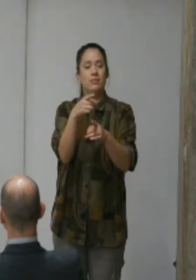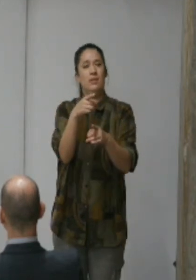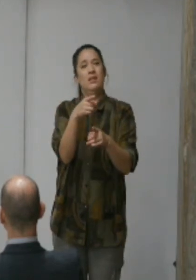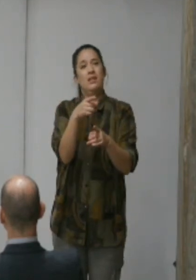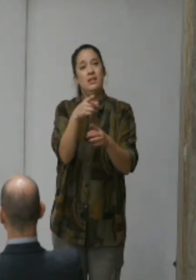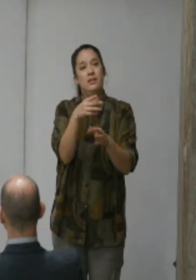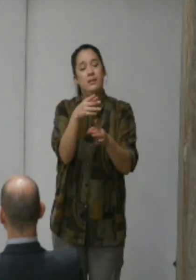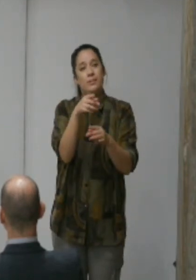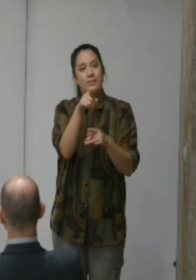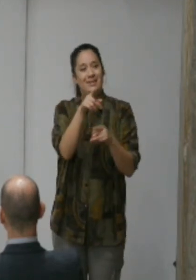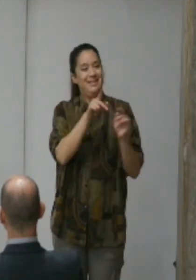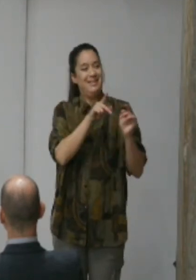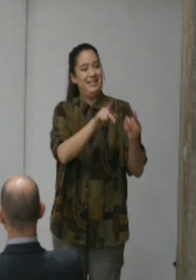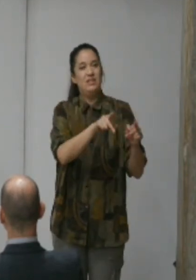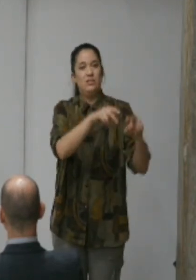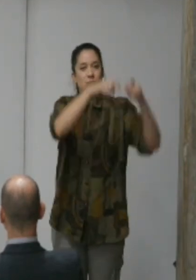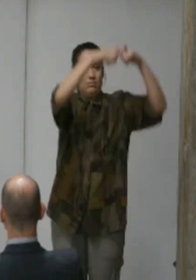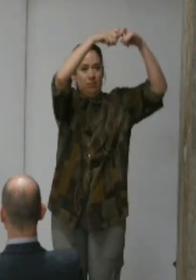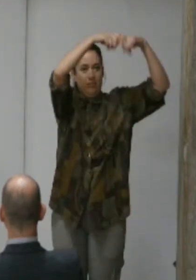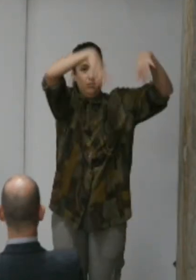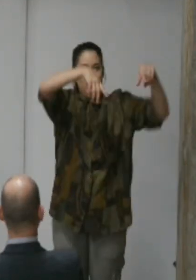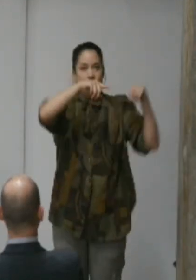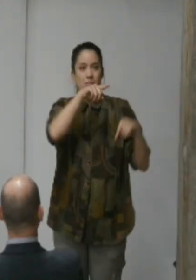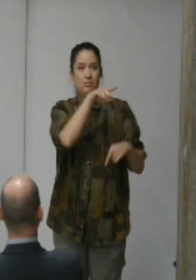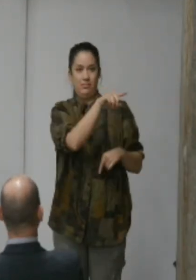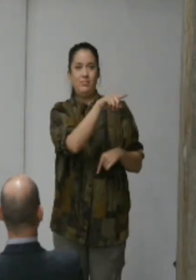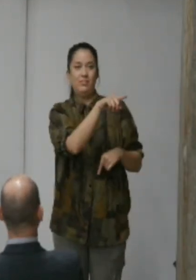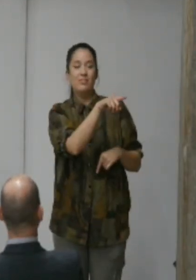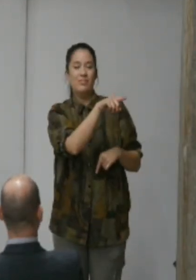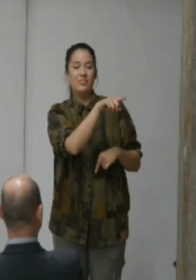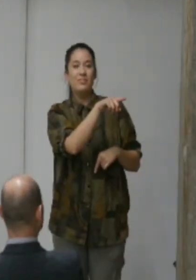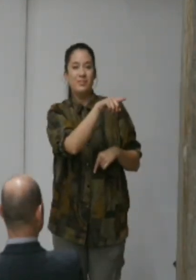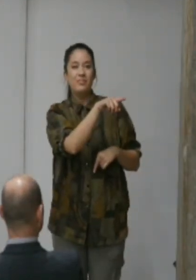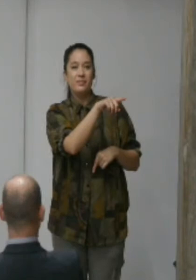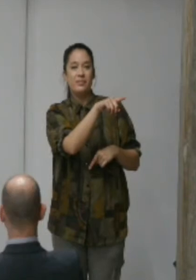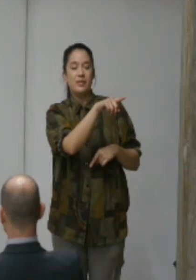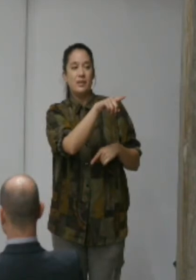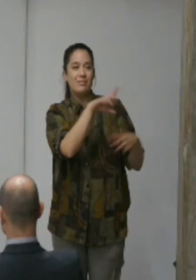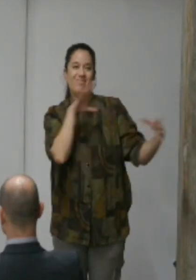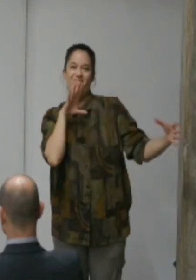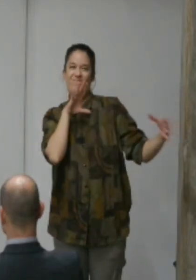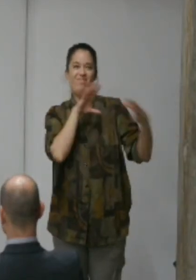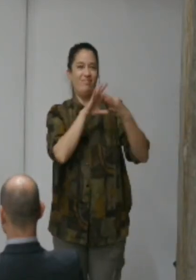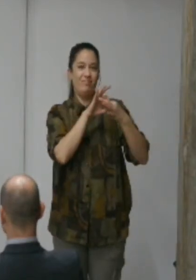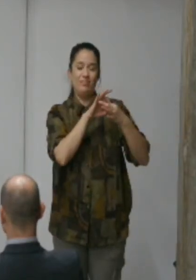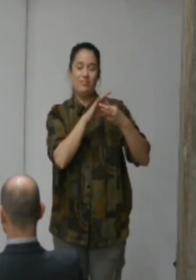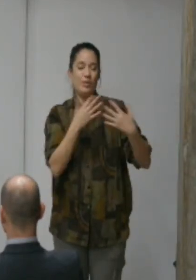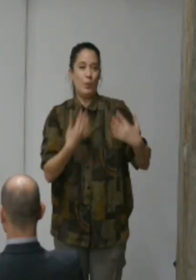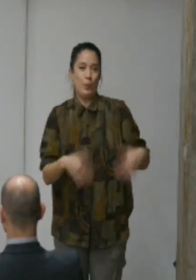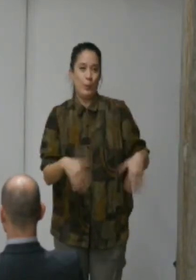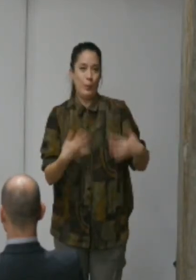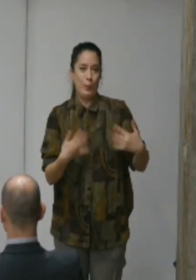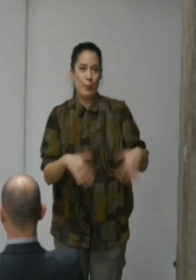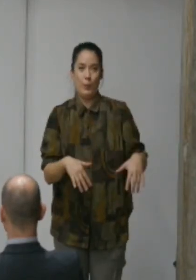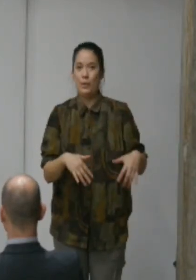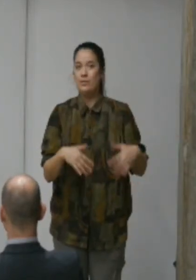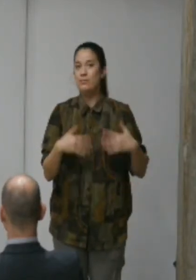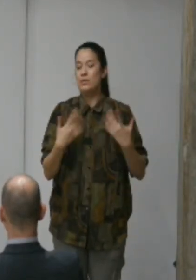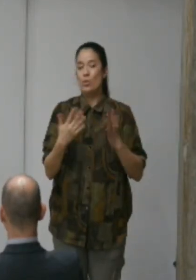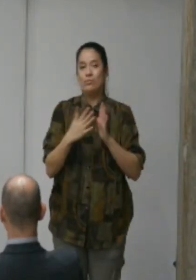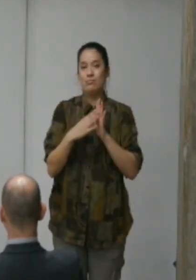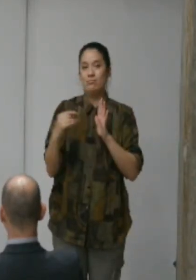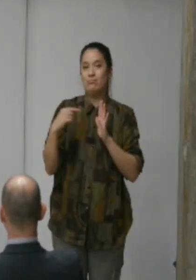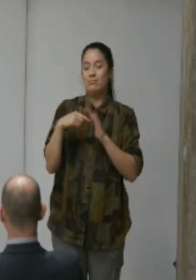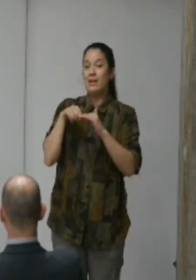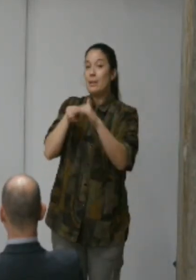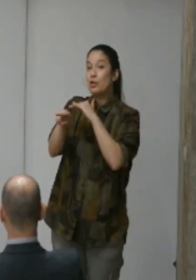begin to widen our lens and think about our encounters with the immigration service or encounters with the police